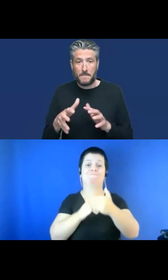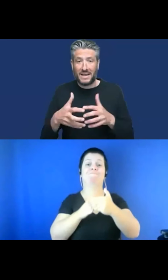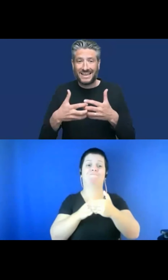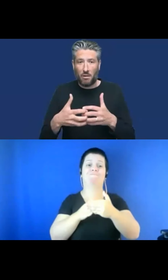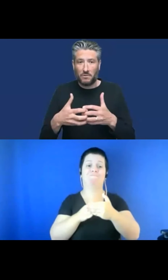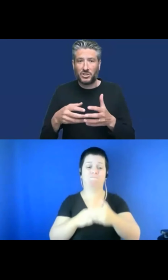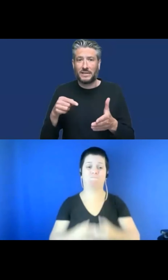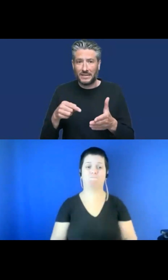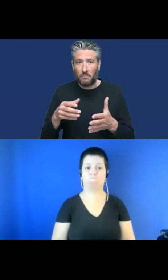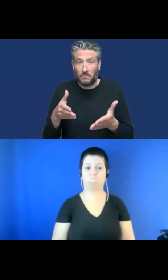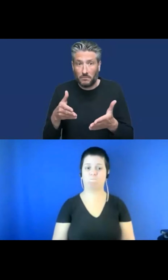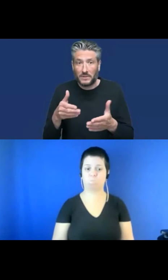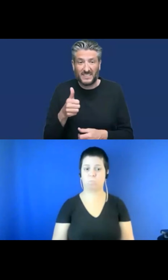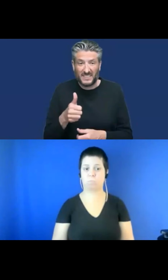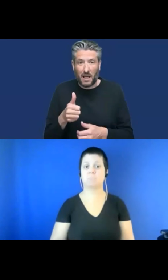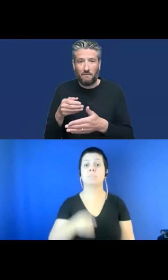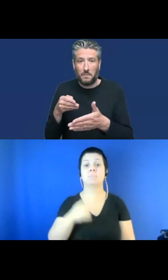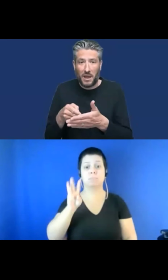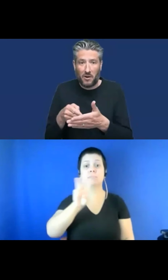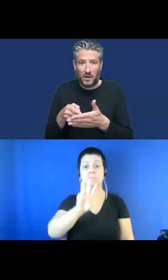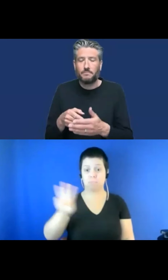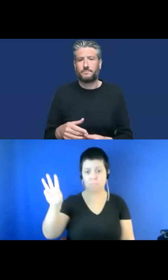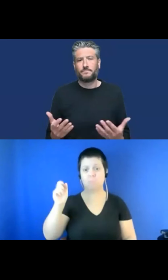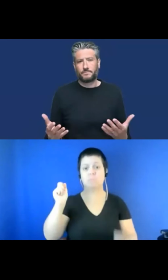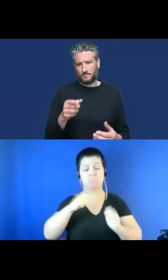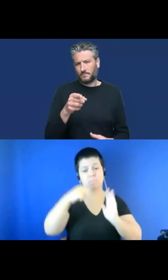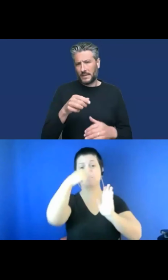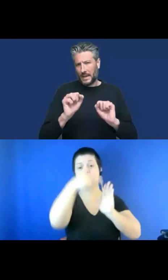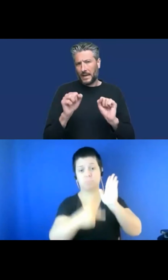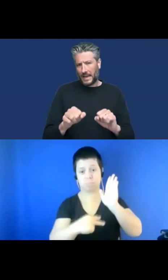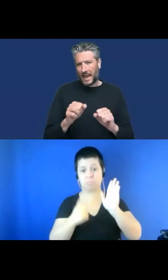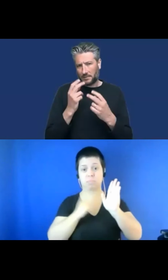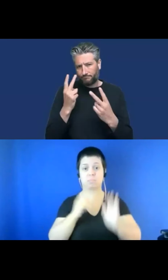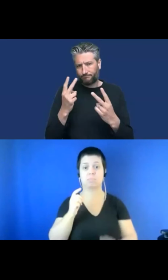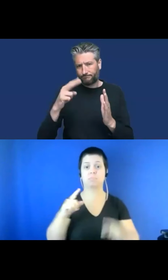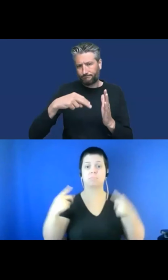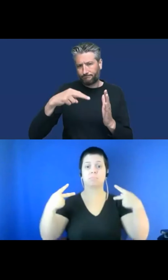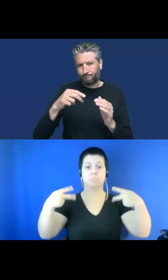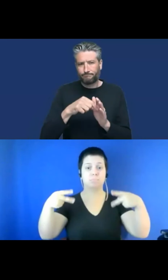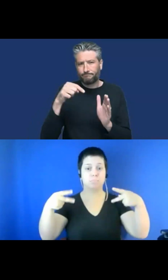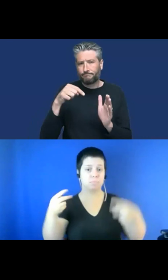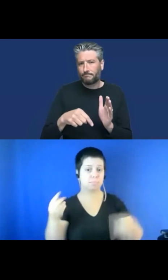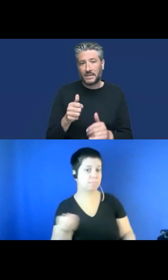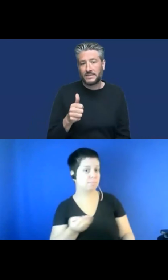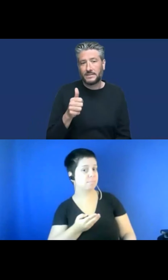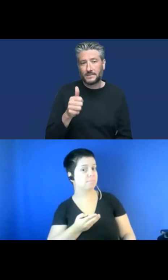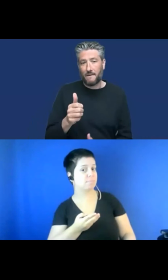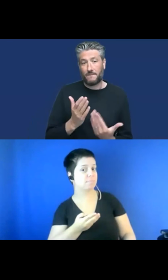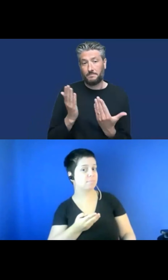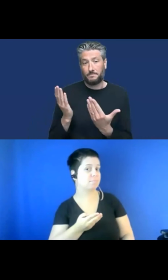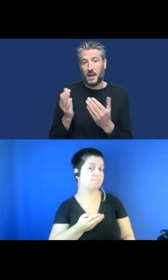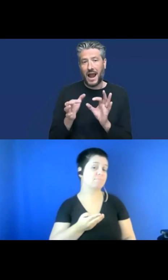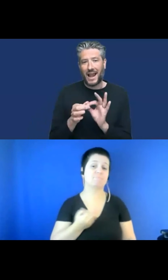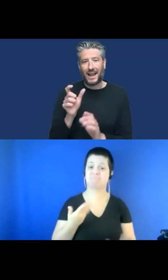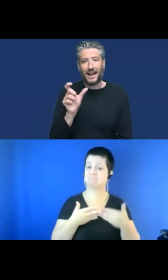You can also explore this article yourself further with the link that I have displayed here. And again, this is an open access and free